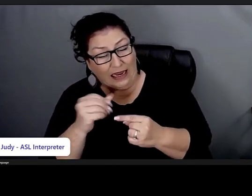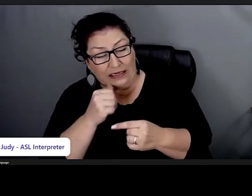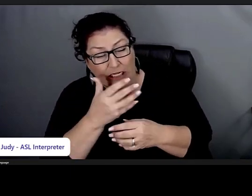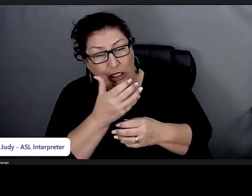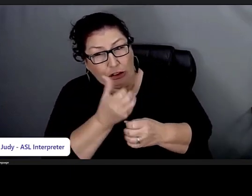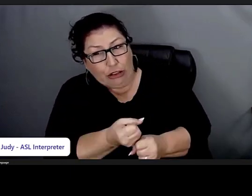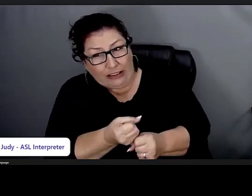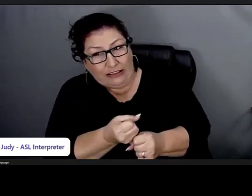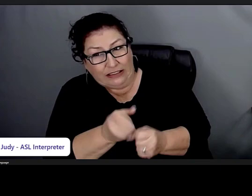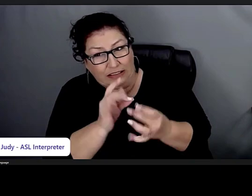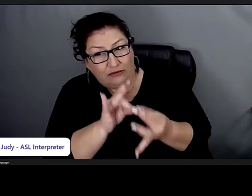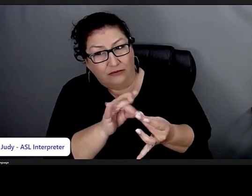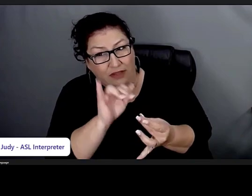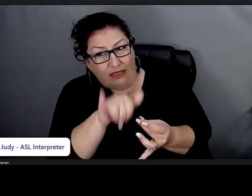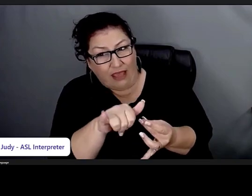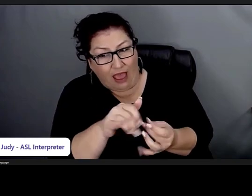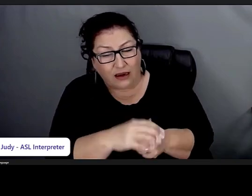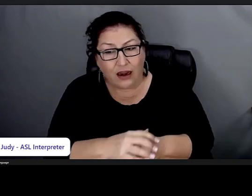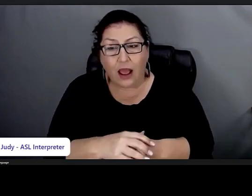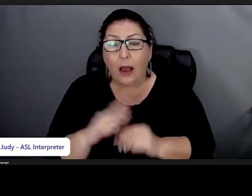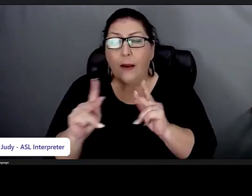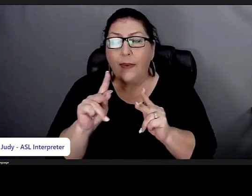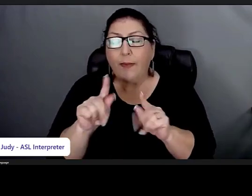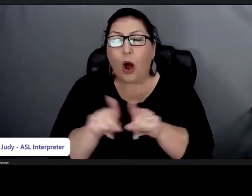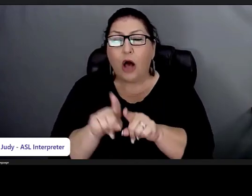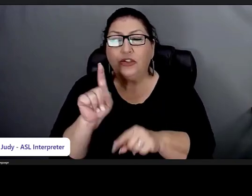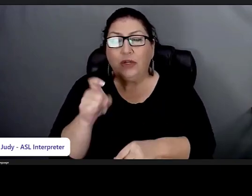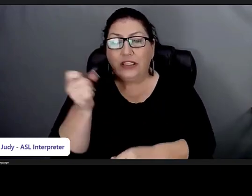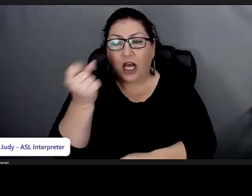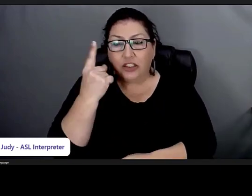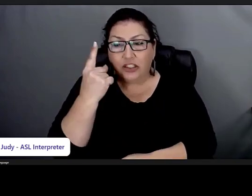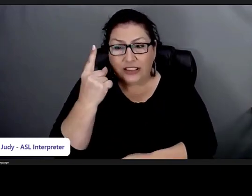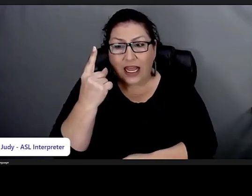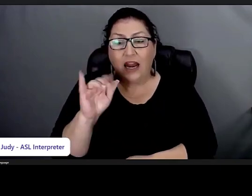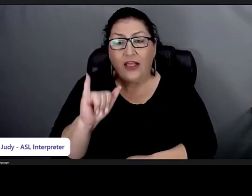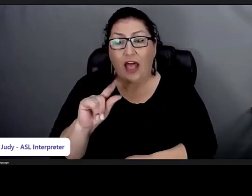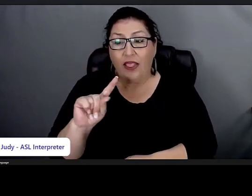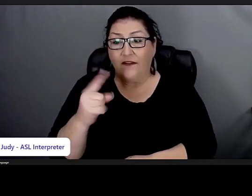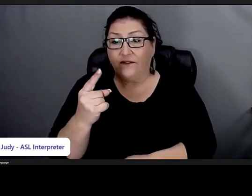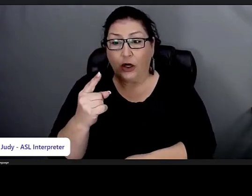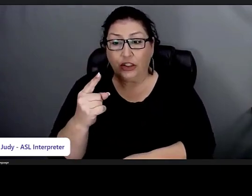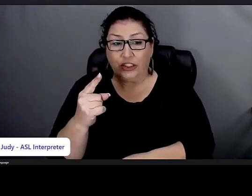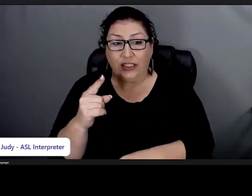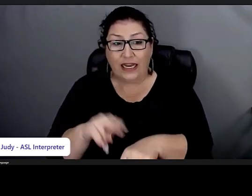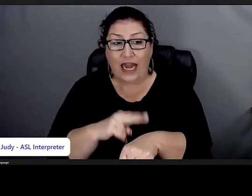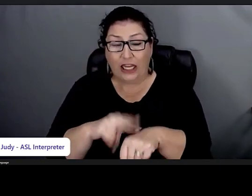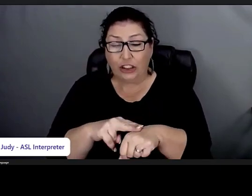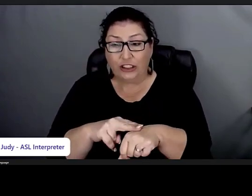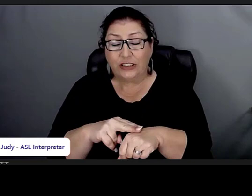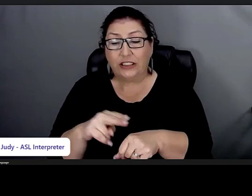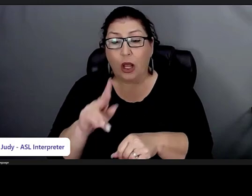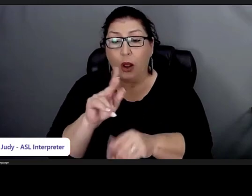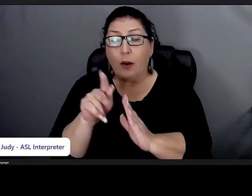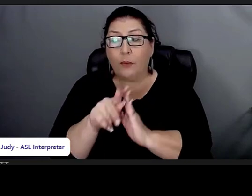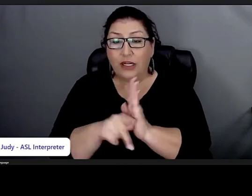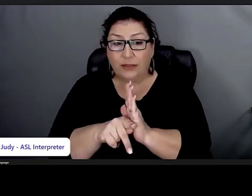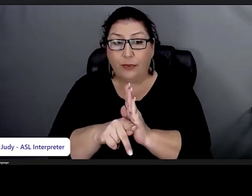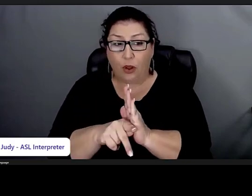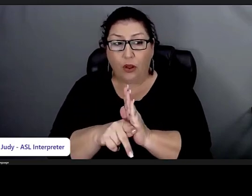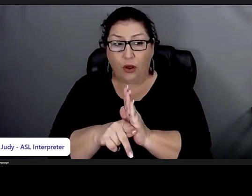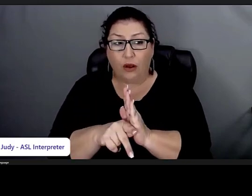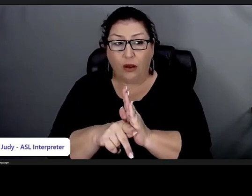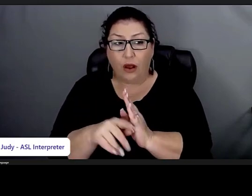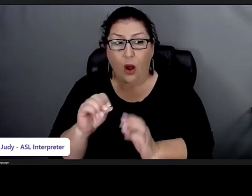there. People also need to understand that the First Nations principle of OCAP, which